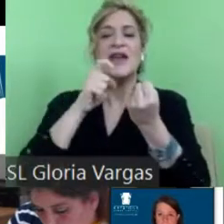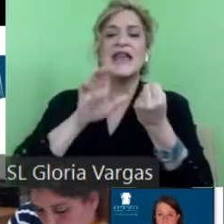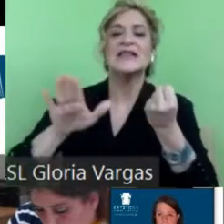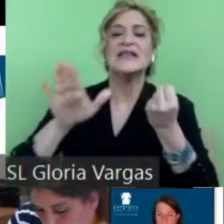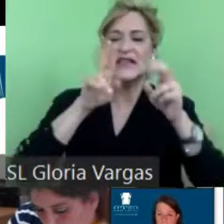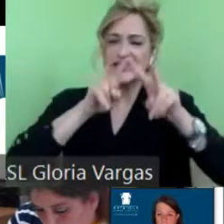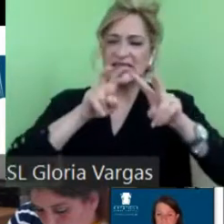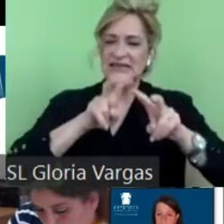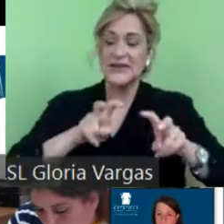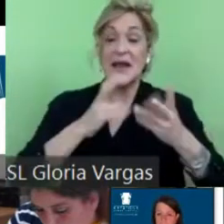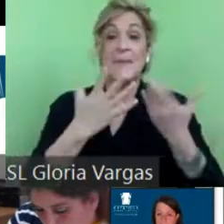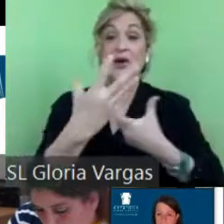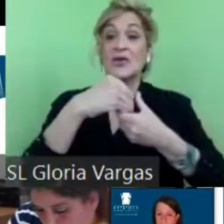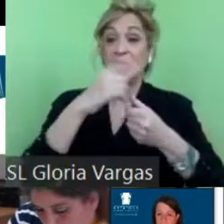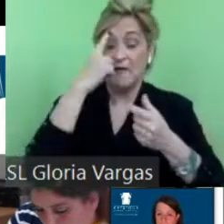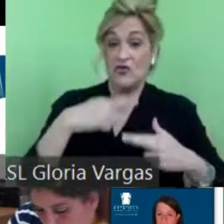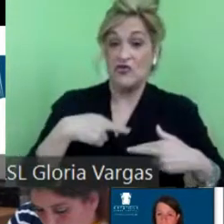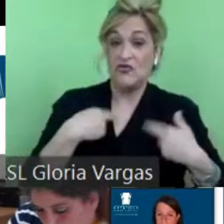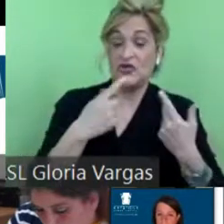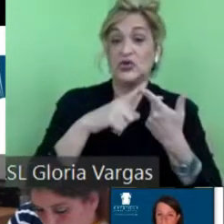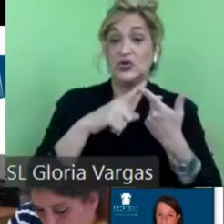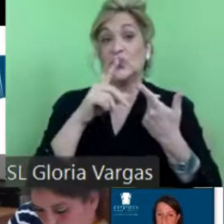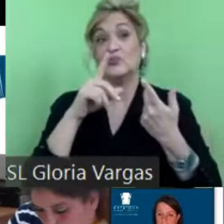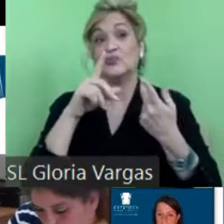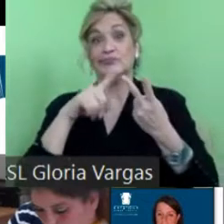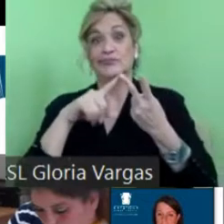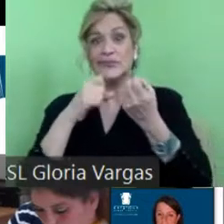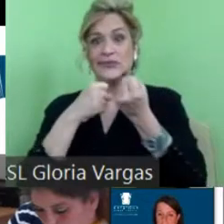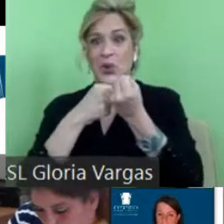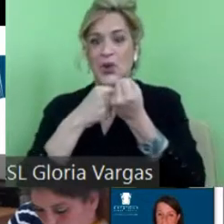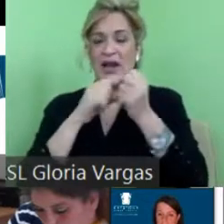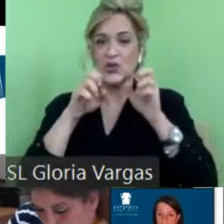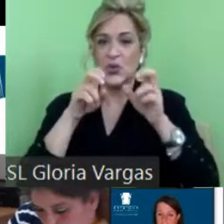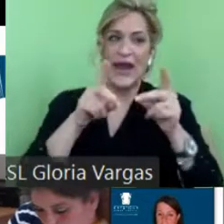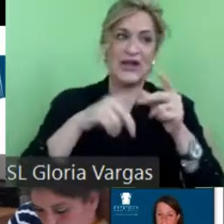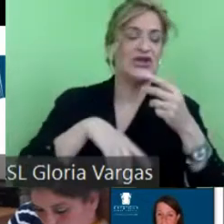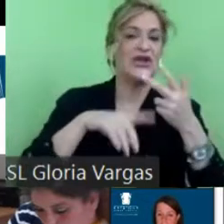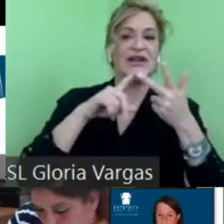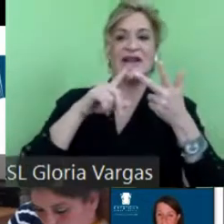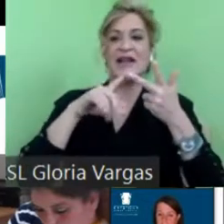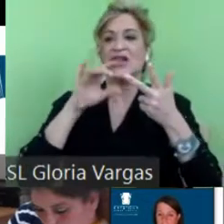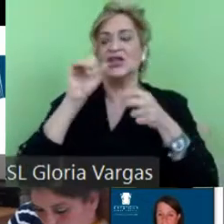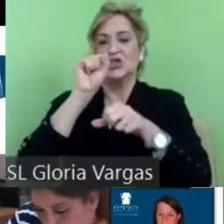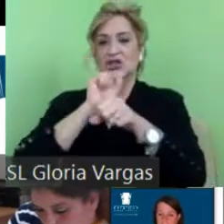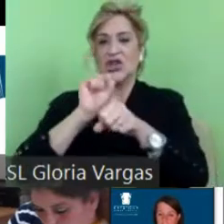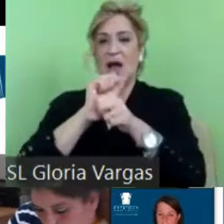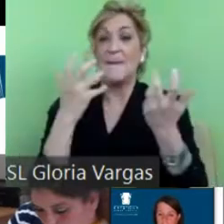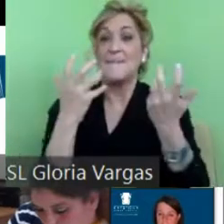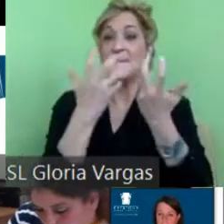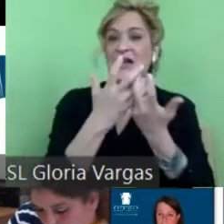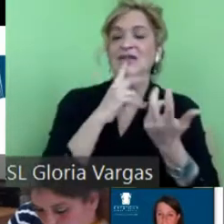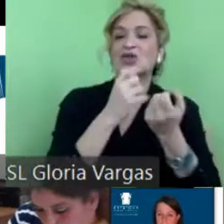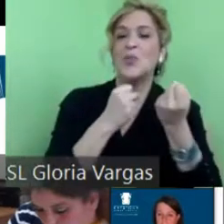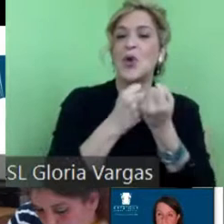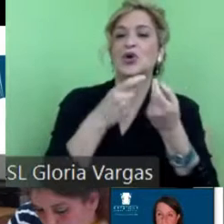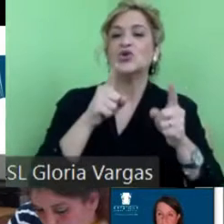may include reference to vocational education, support in job identification, job matching, and support during the